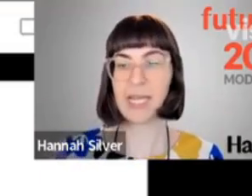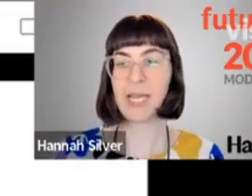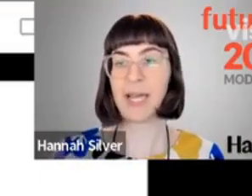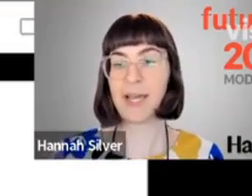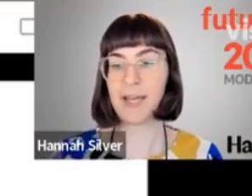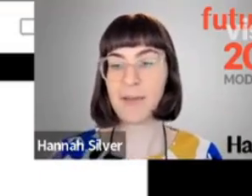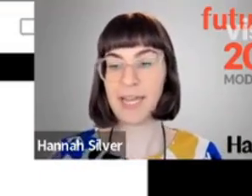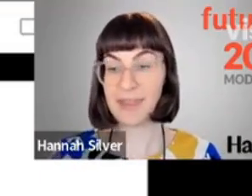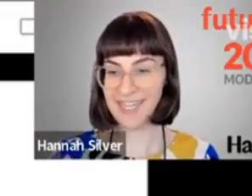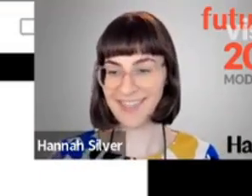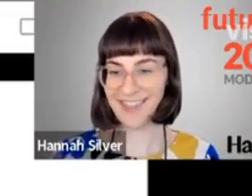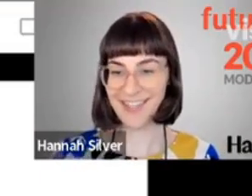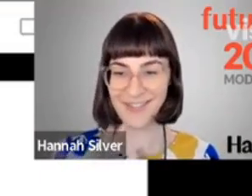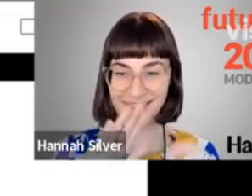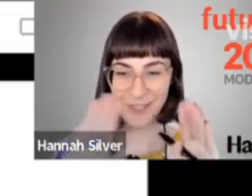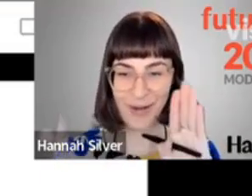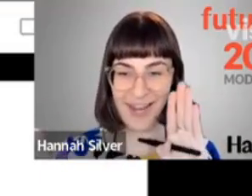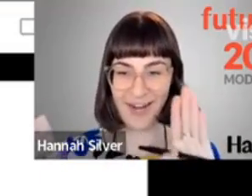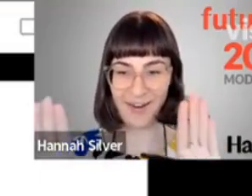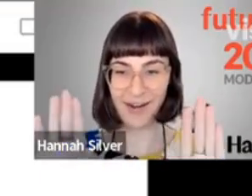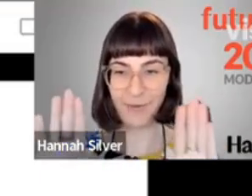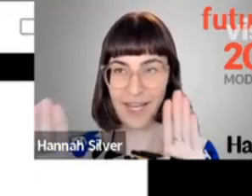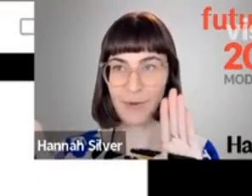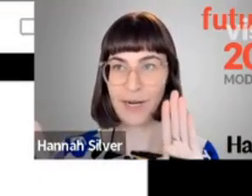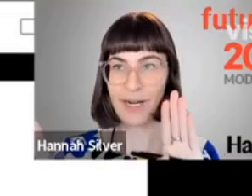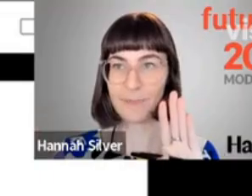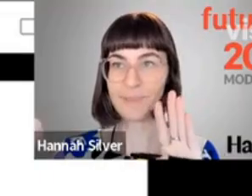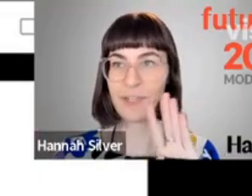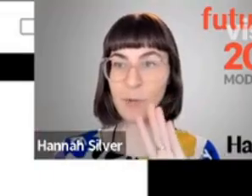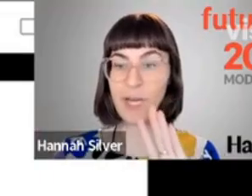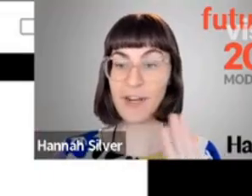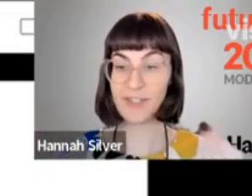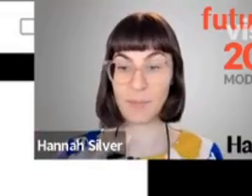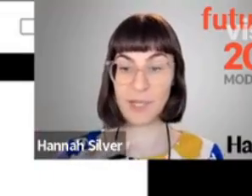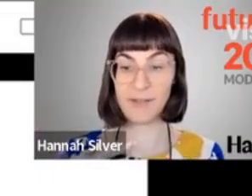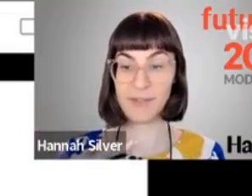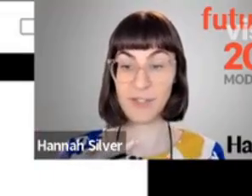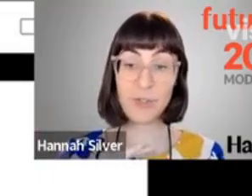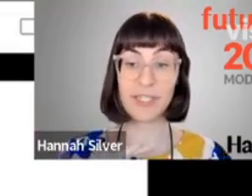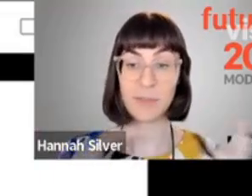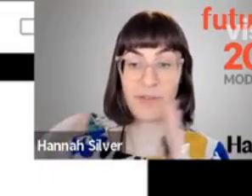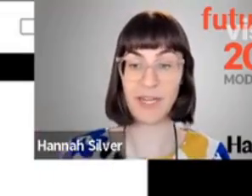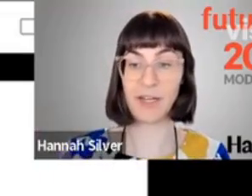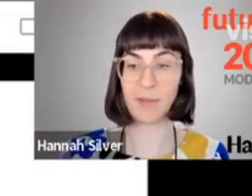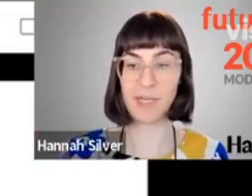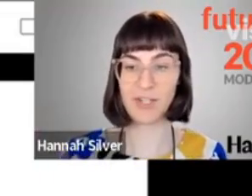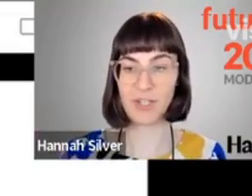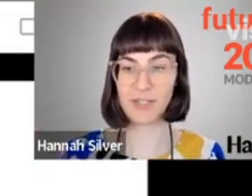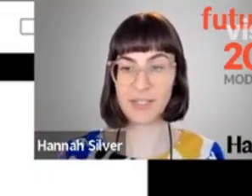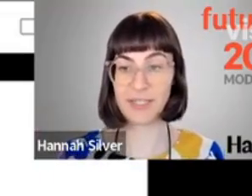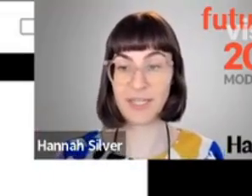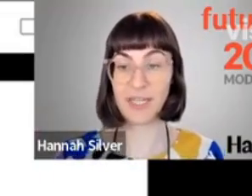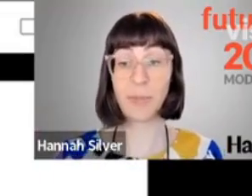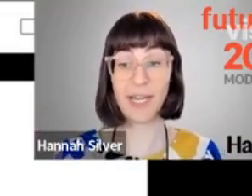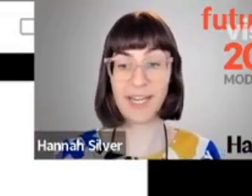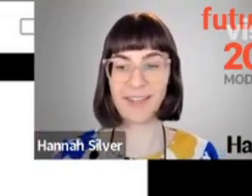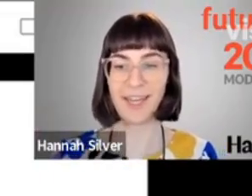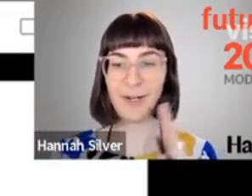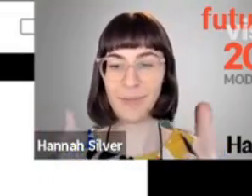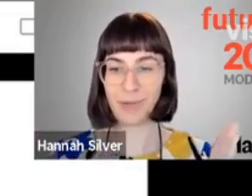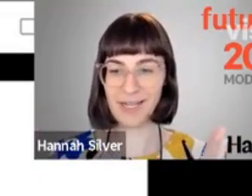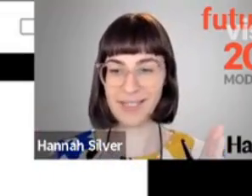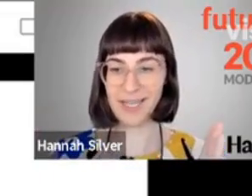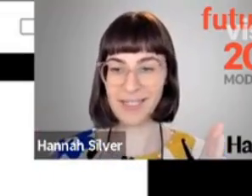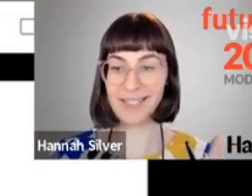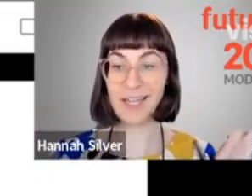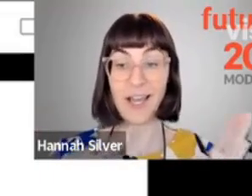employees, I think that there's this gray area, right, where if you hire someone, you do need to provide accommodations. But in the